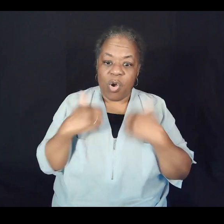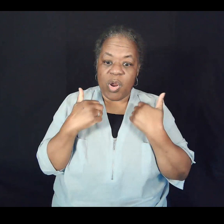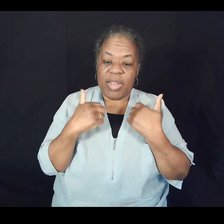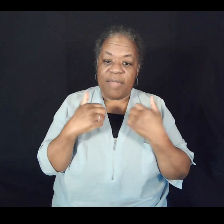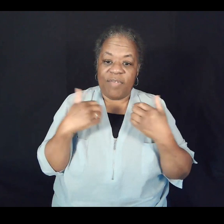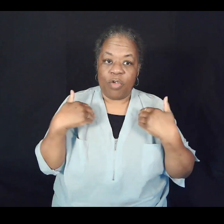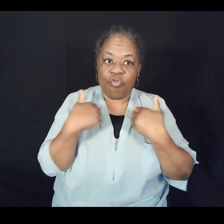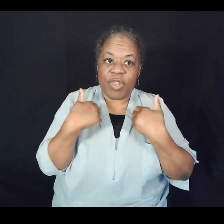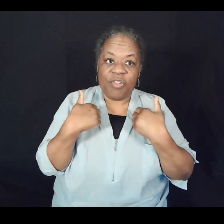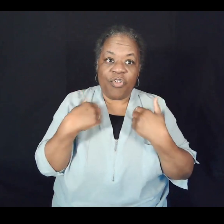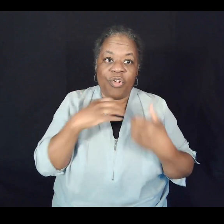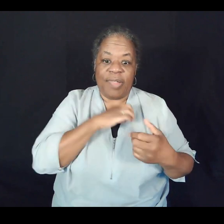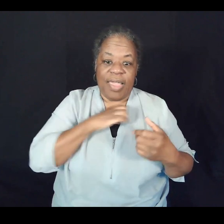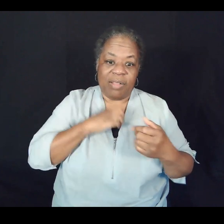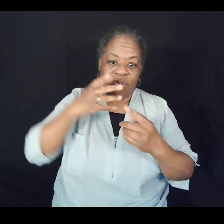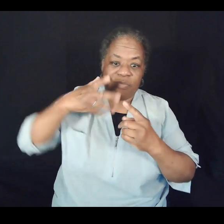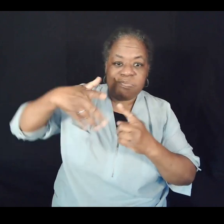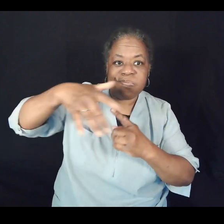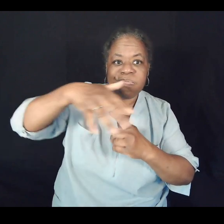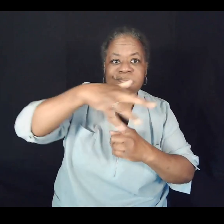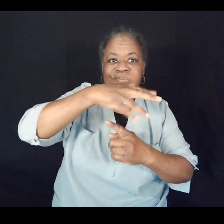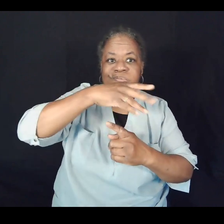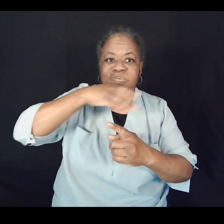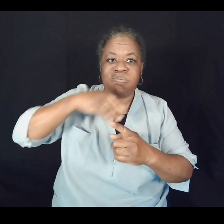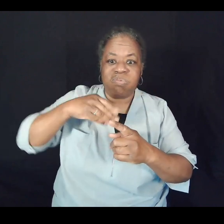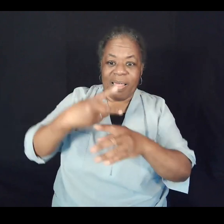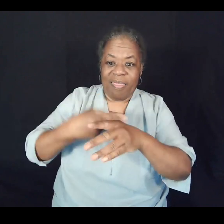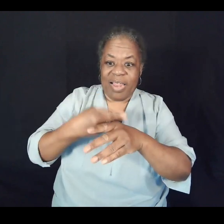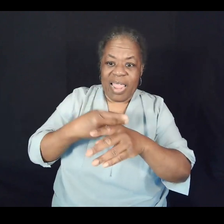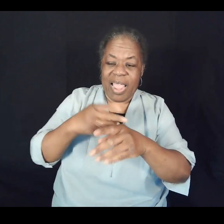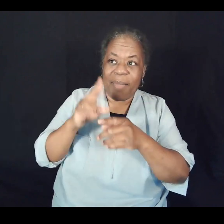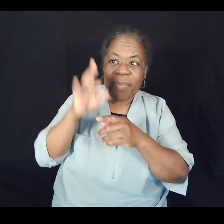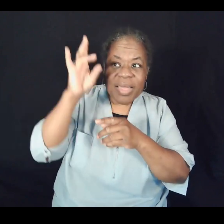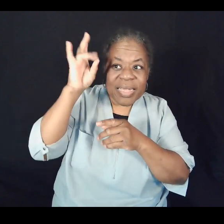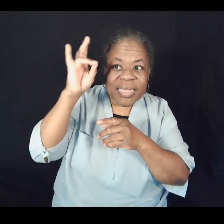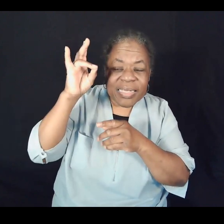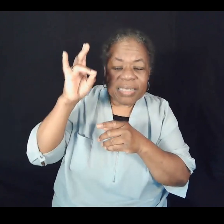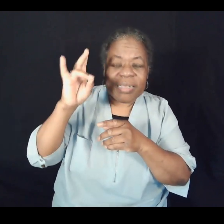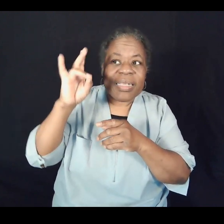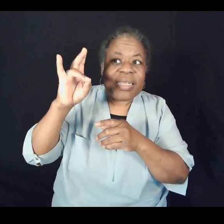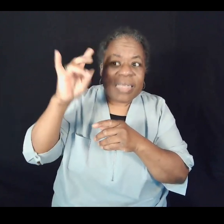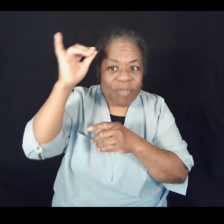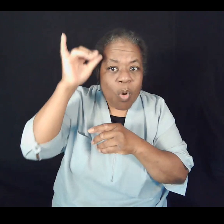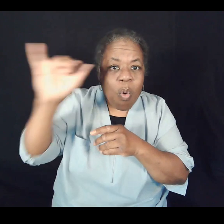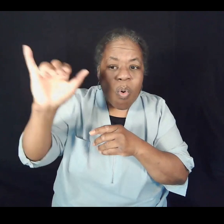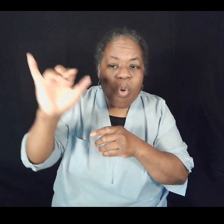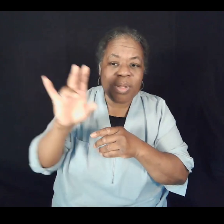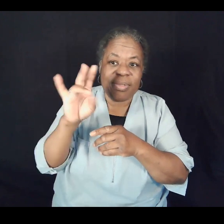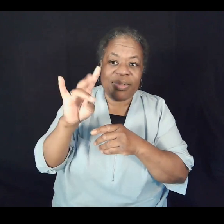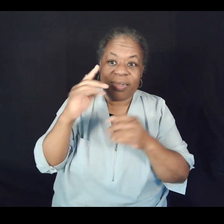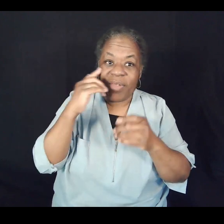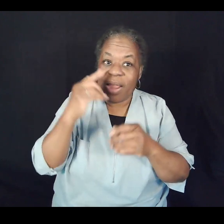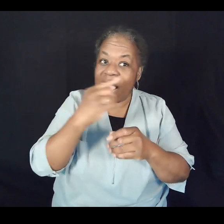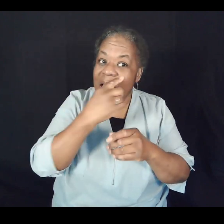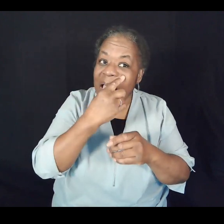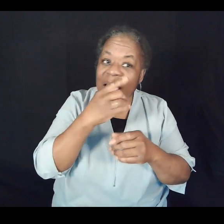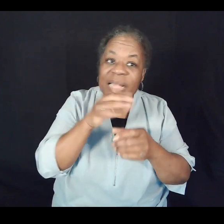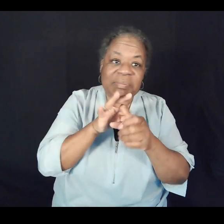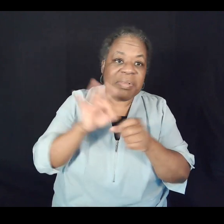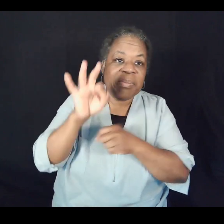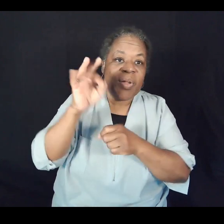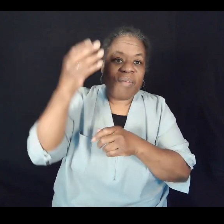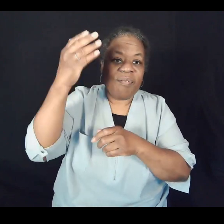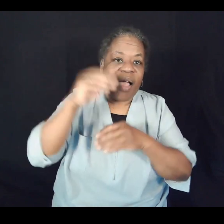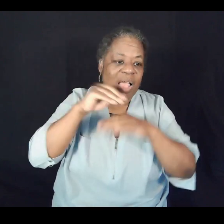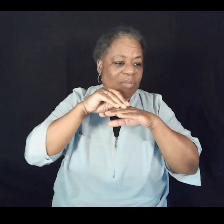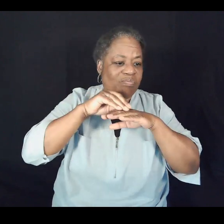elders. The lamb has seven horns and seven eyes, which are the seven spirits of God sent out in all the earth. He went